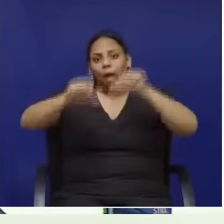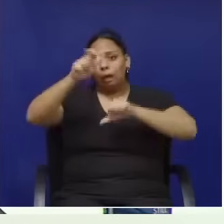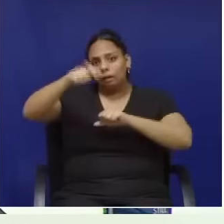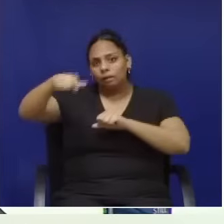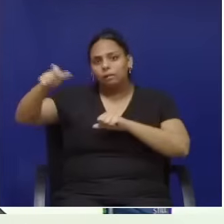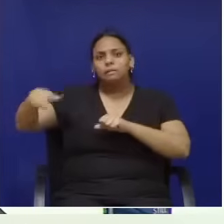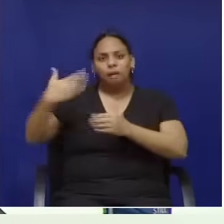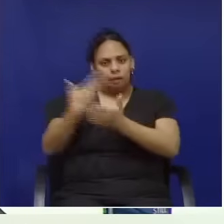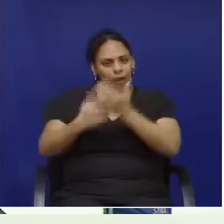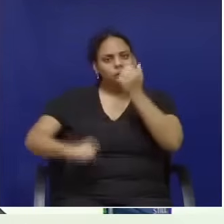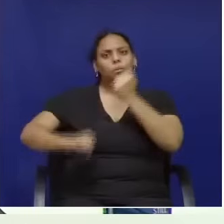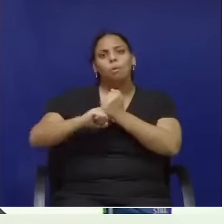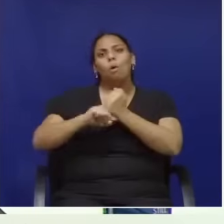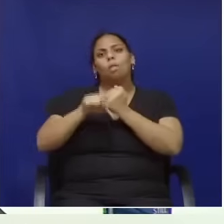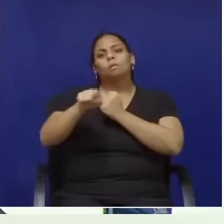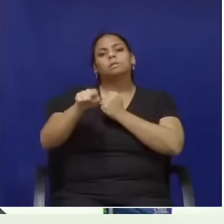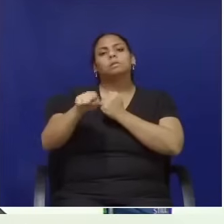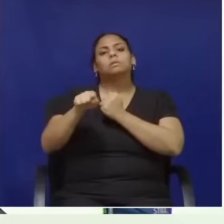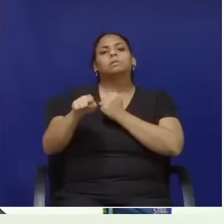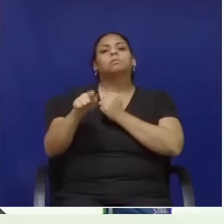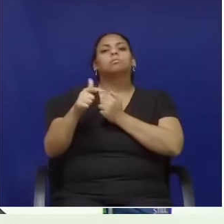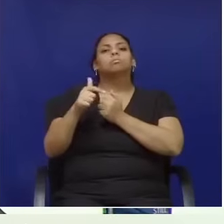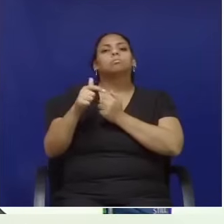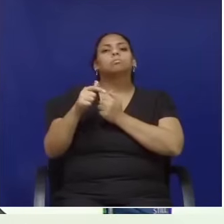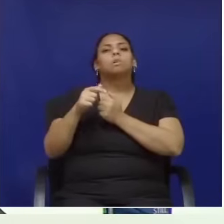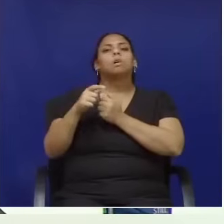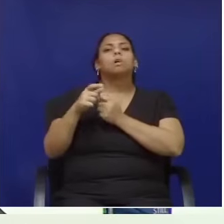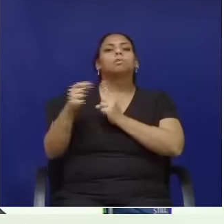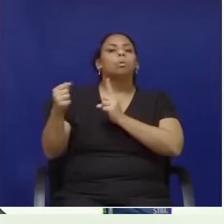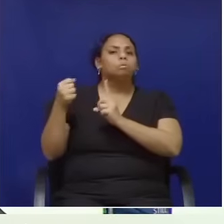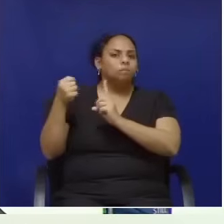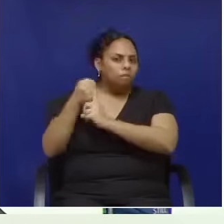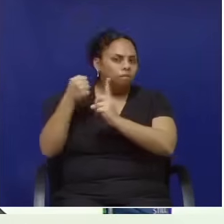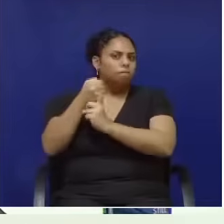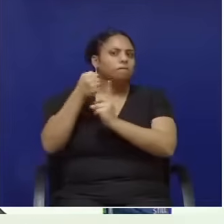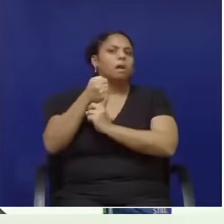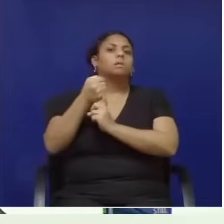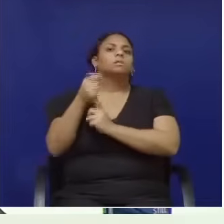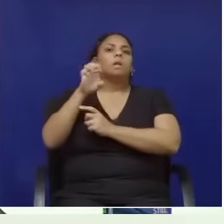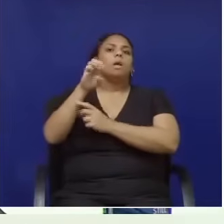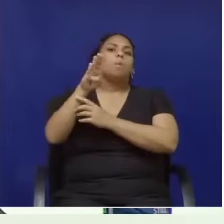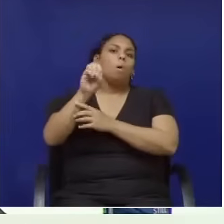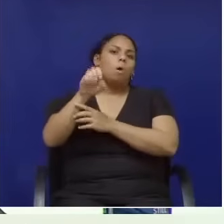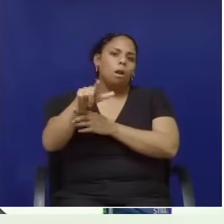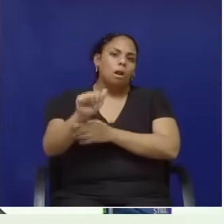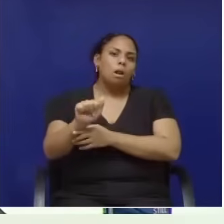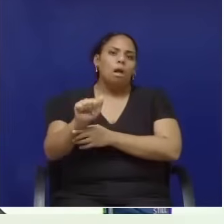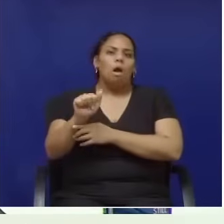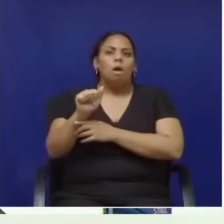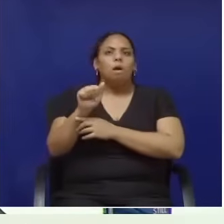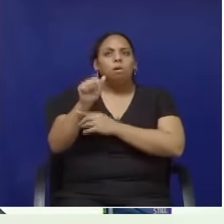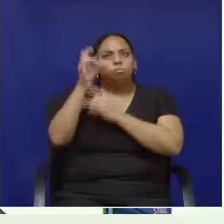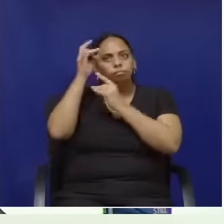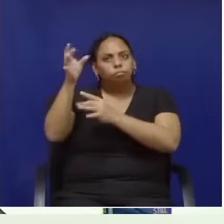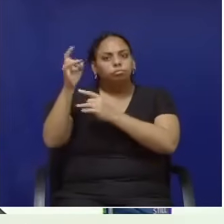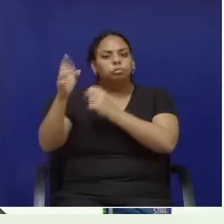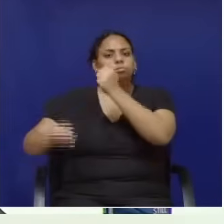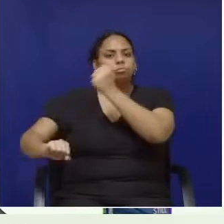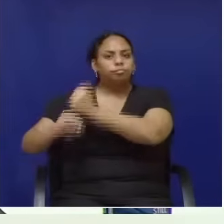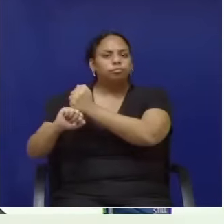can support these efforts on the fights against Ebola. And our work on the fight against